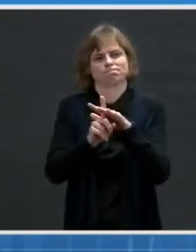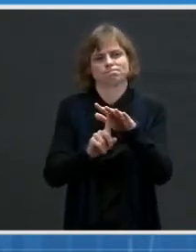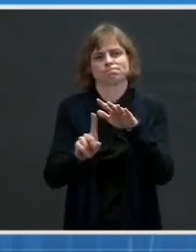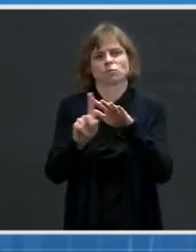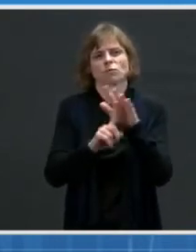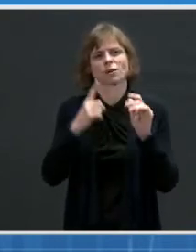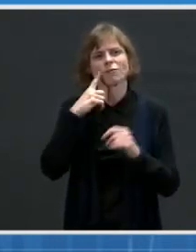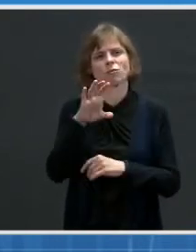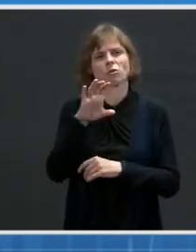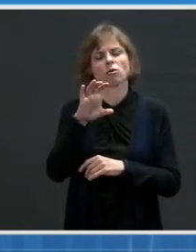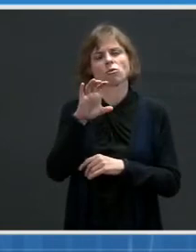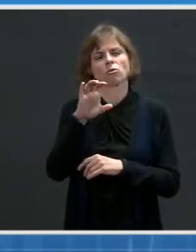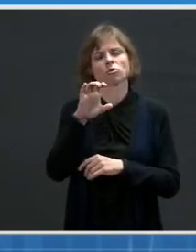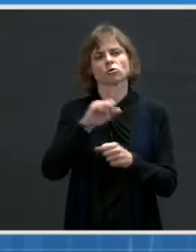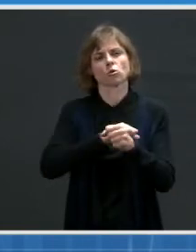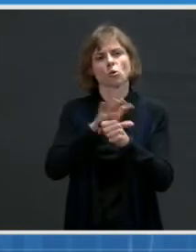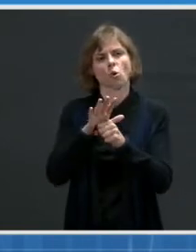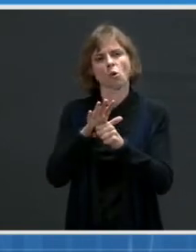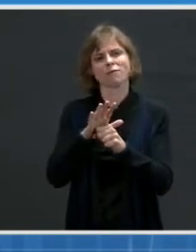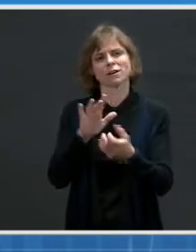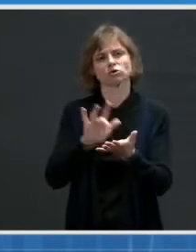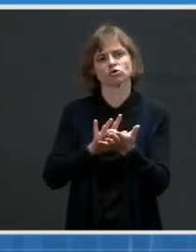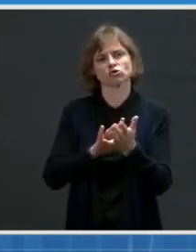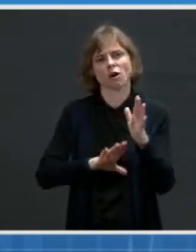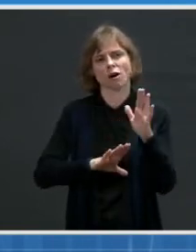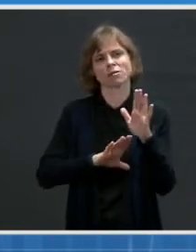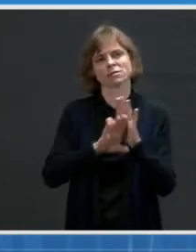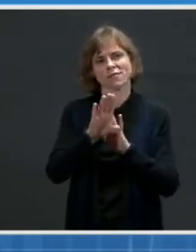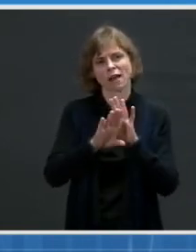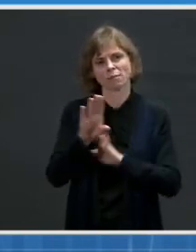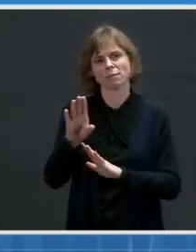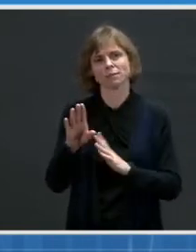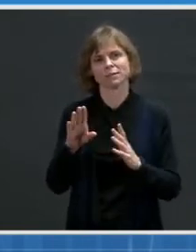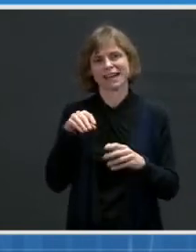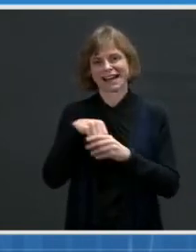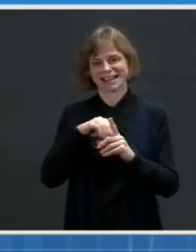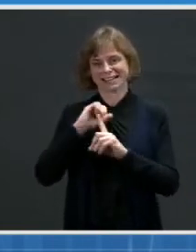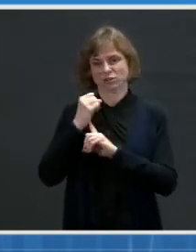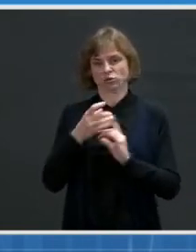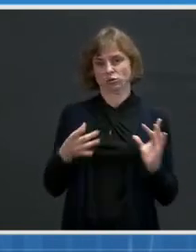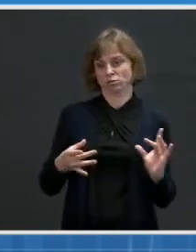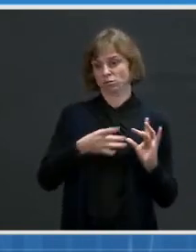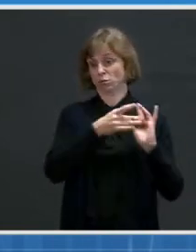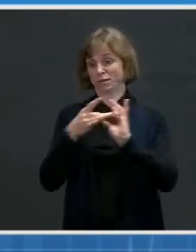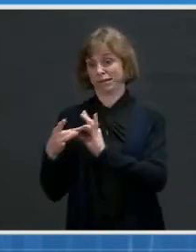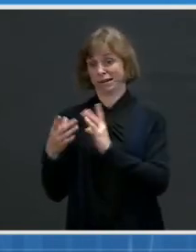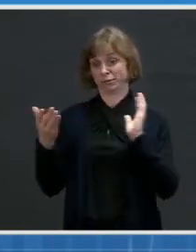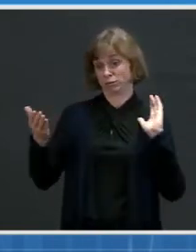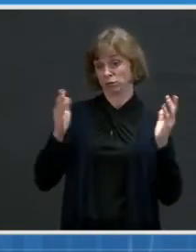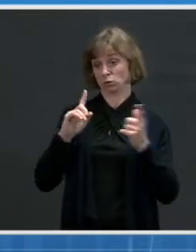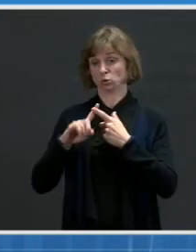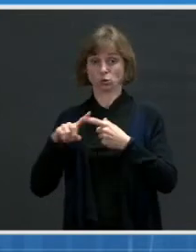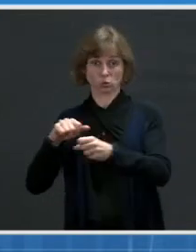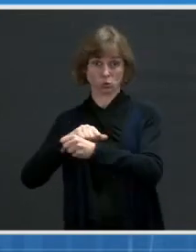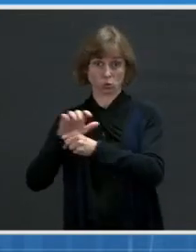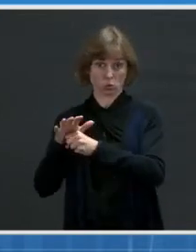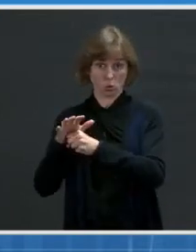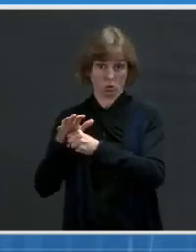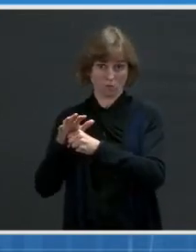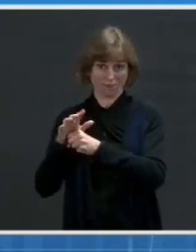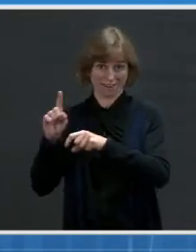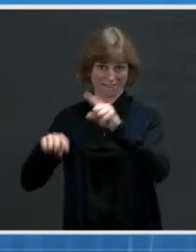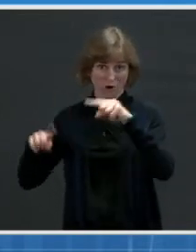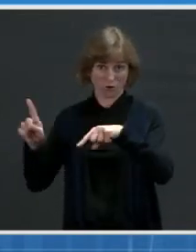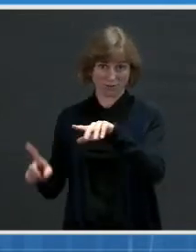again, in the context of emerging SARS-CoV-2 variants. In summary, the FDA